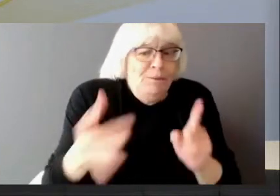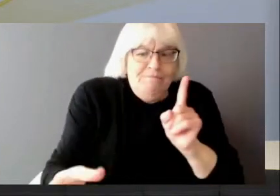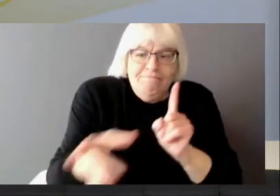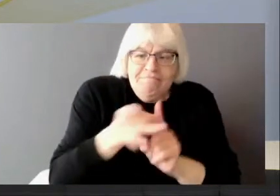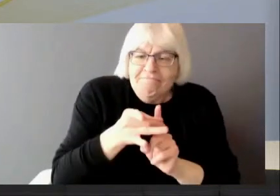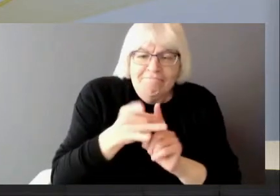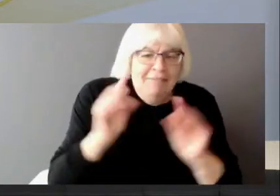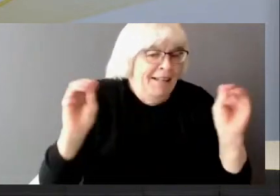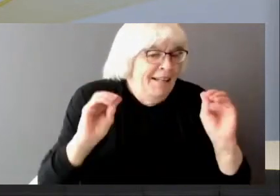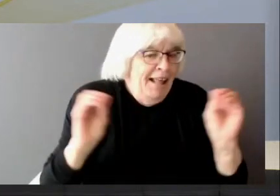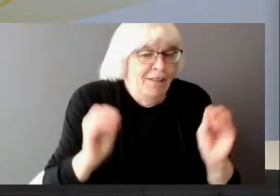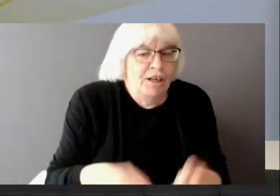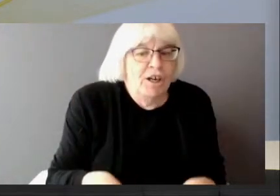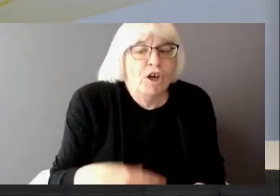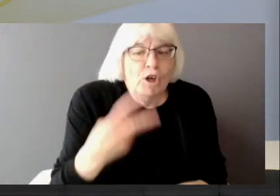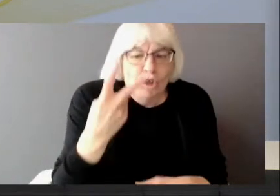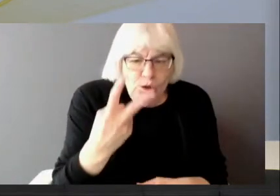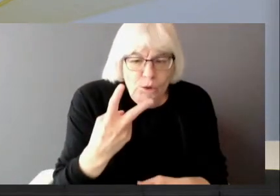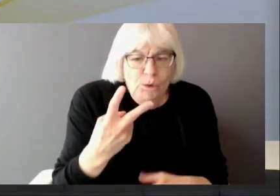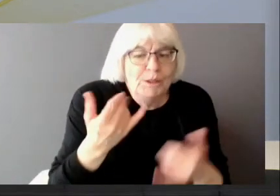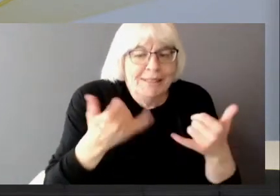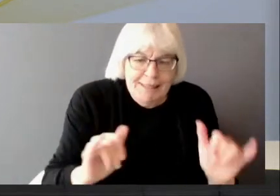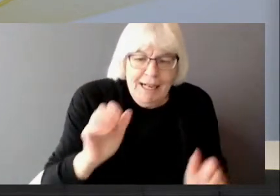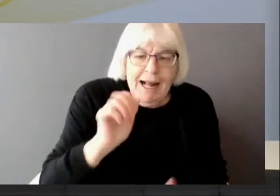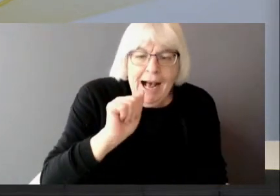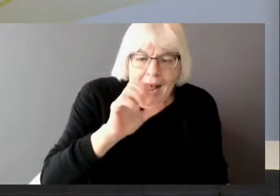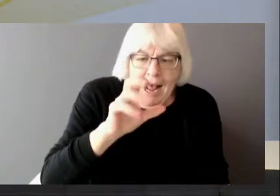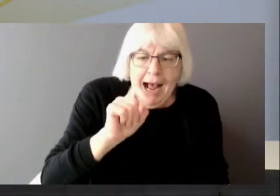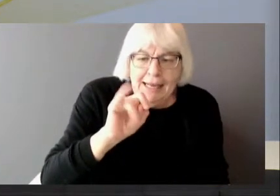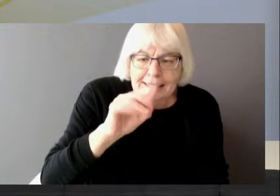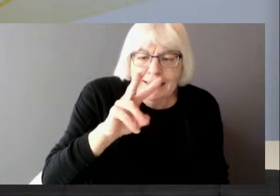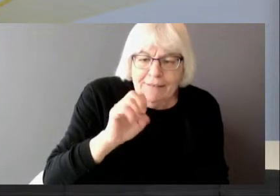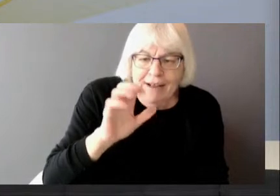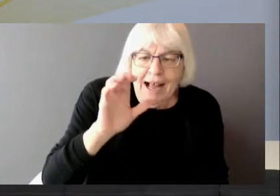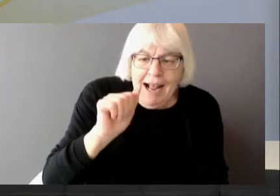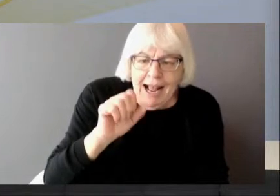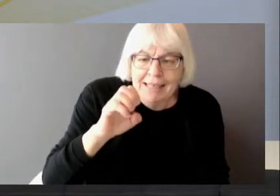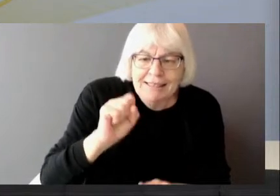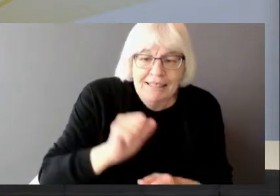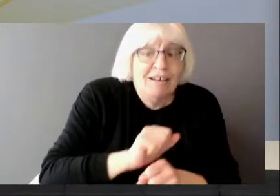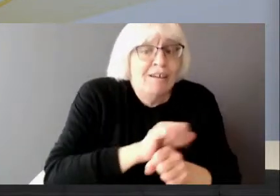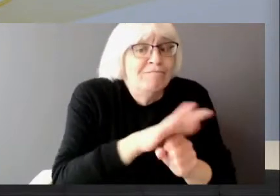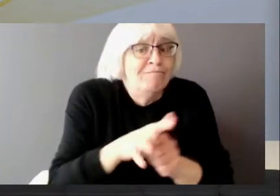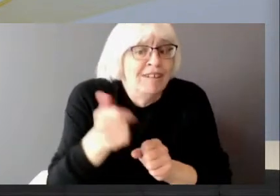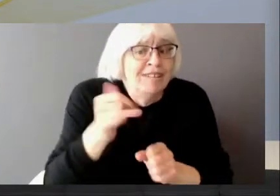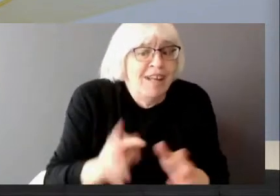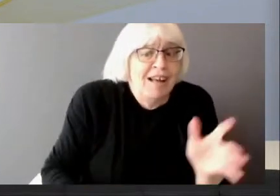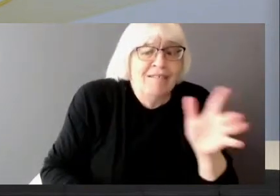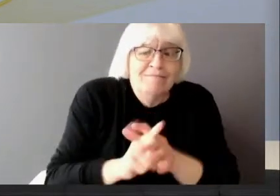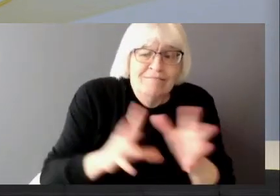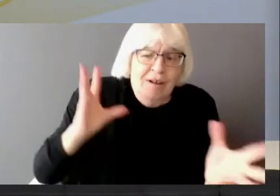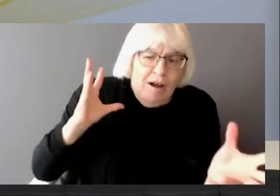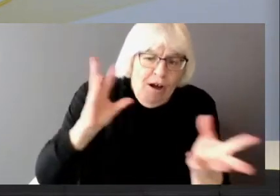pandemic began, we've had 114 cases of COVID-19 without any hospitalizations or deaths to